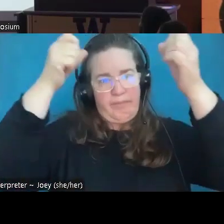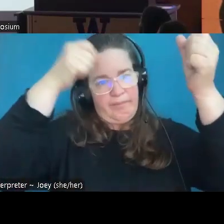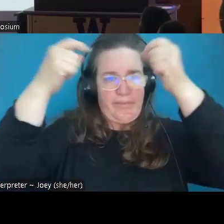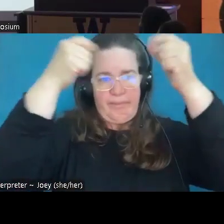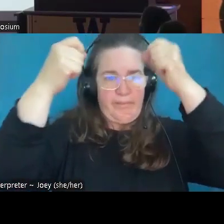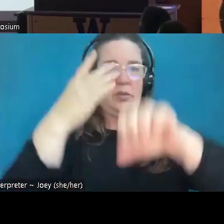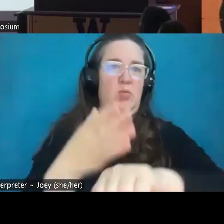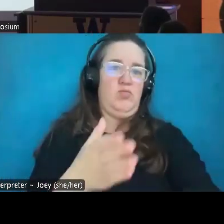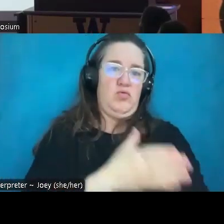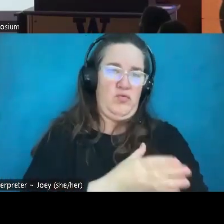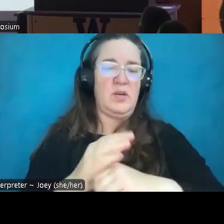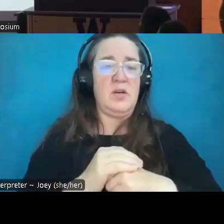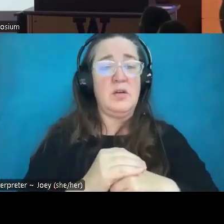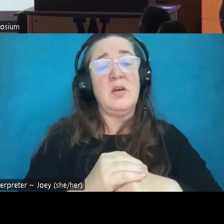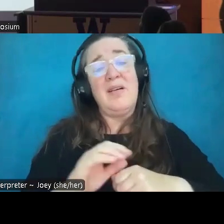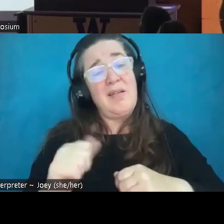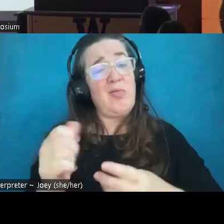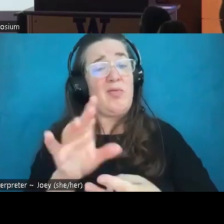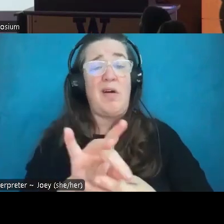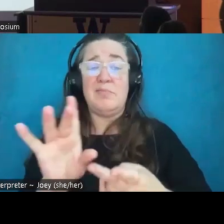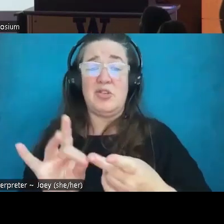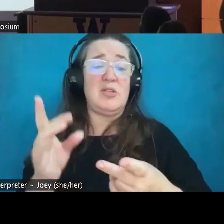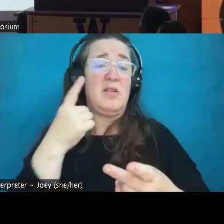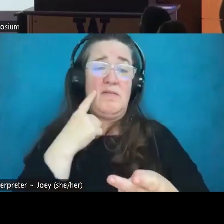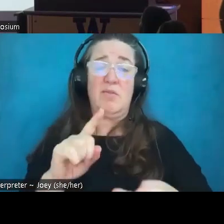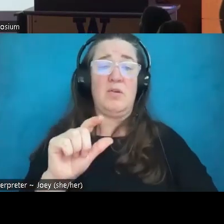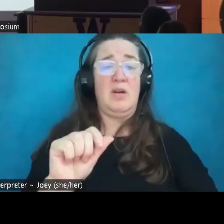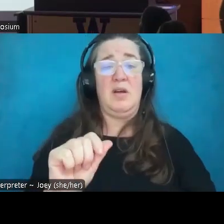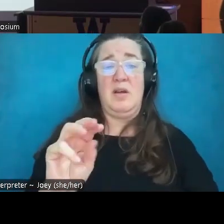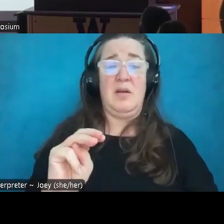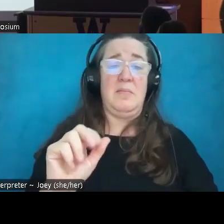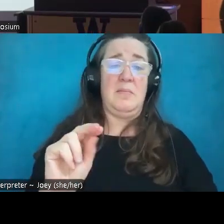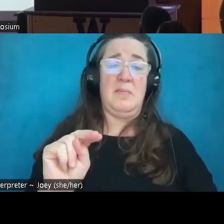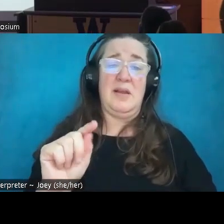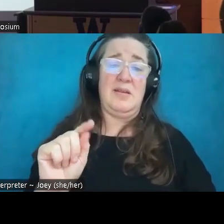to amantadine. It helps, and it's pretty benign. It's well tolerated.